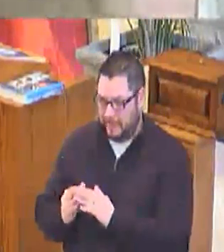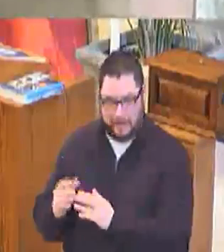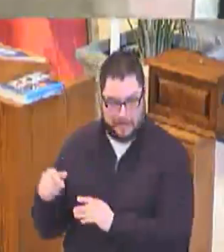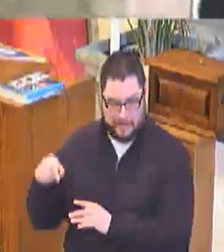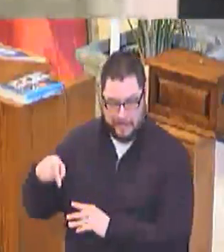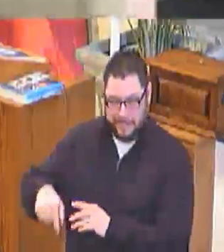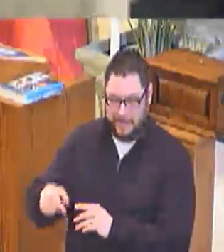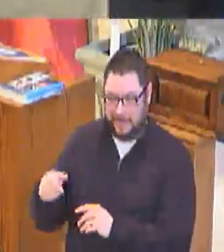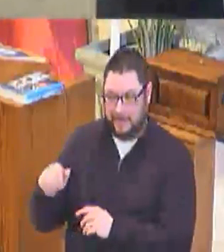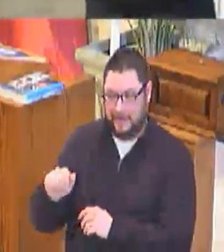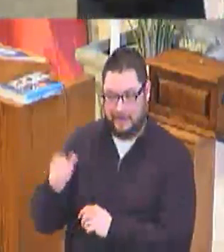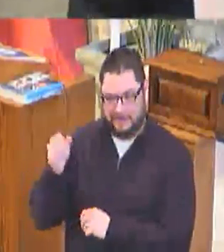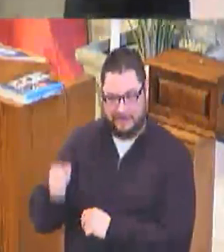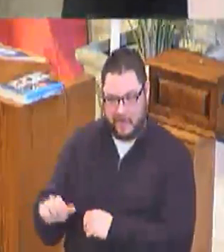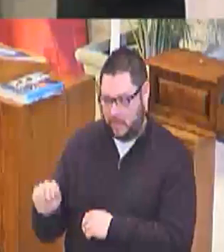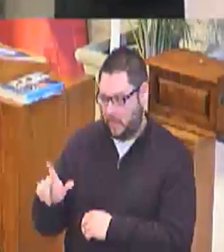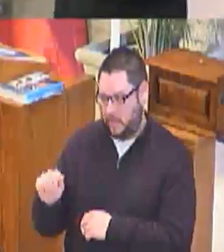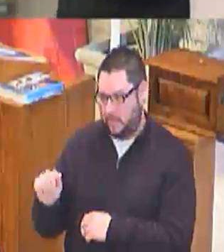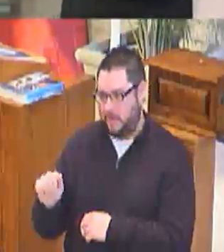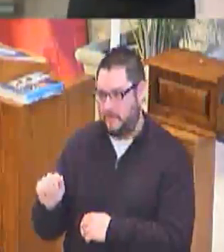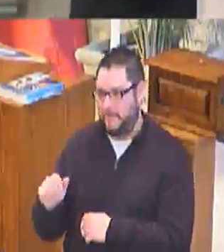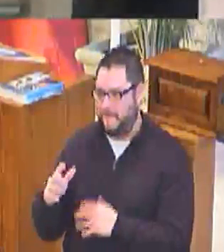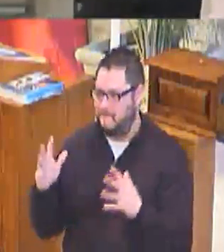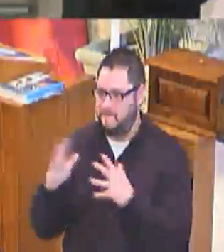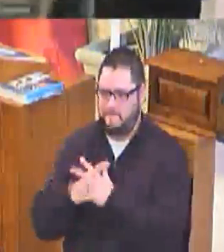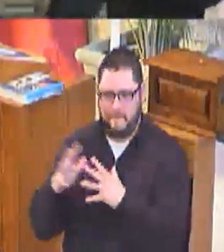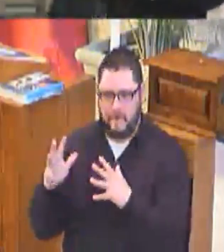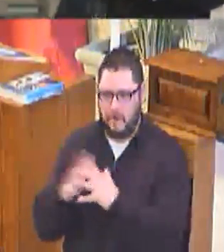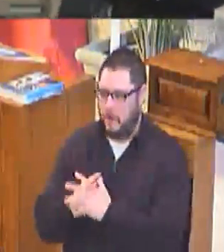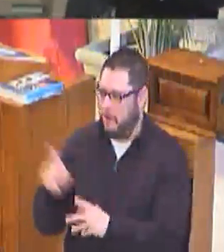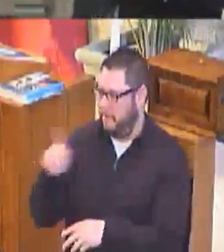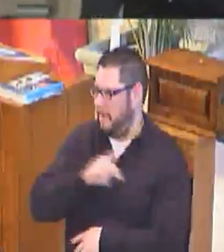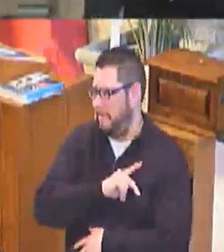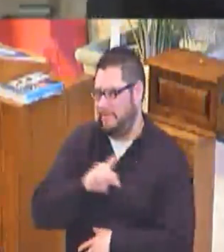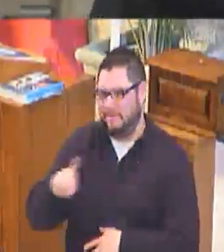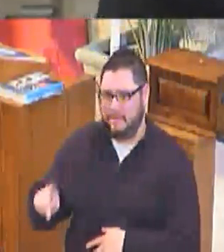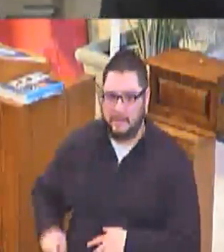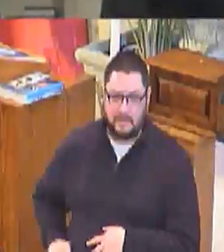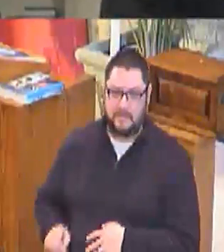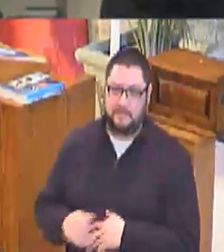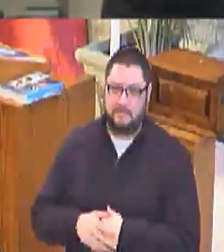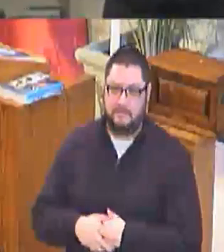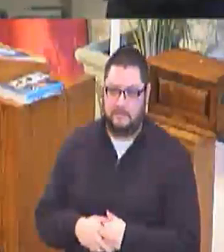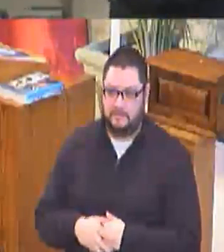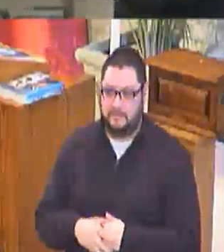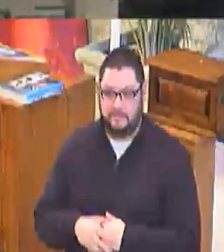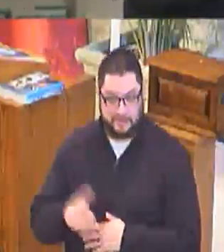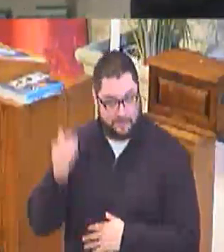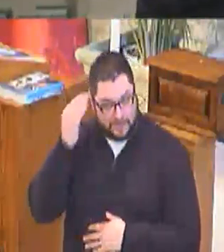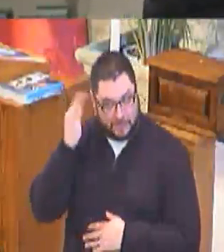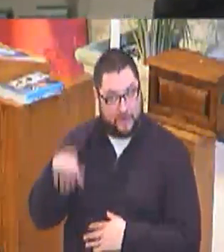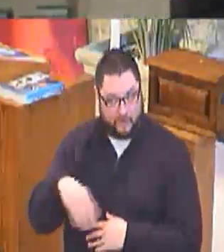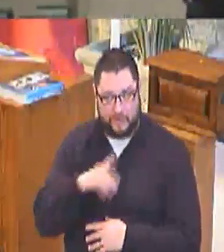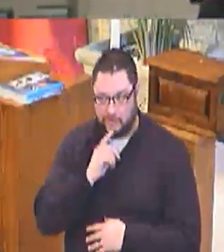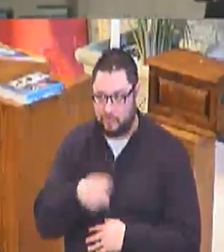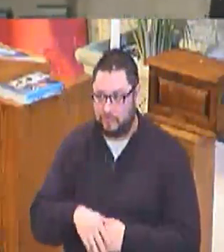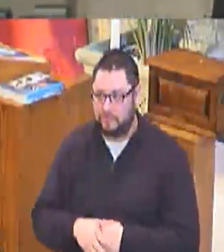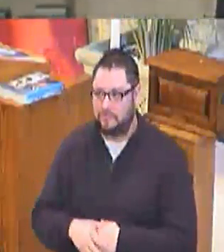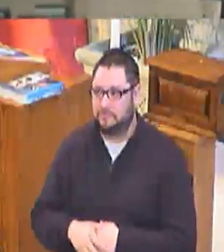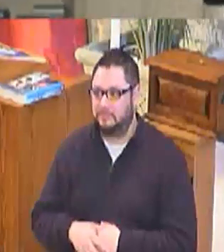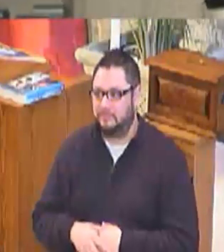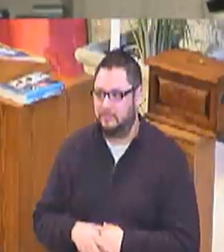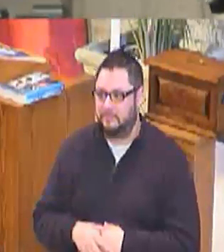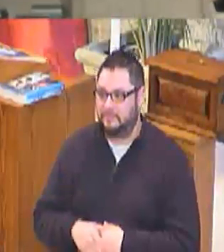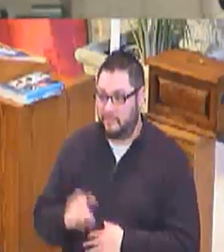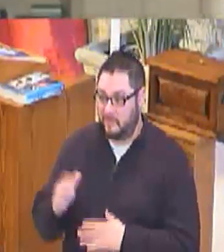Alabama, in a small town, football is king. You know that. And then in